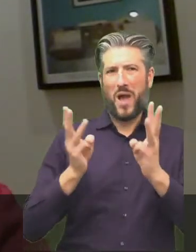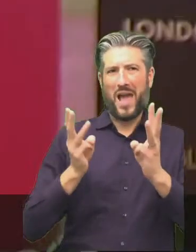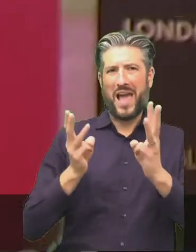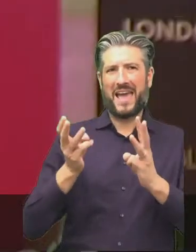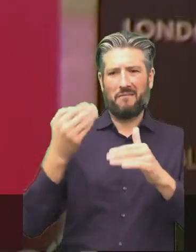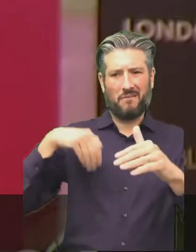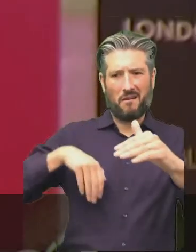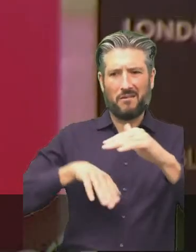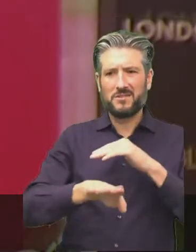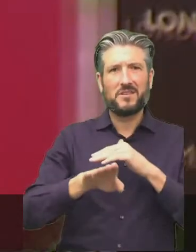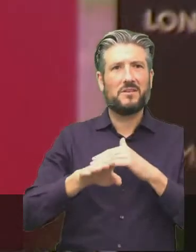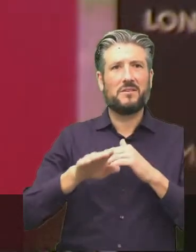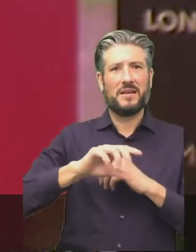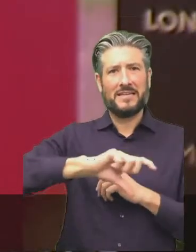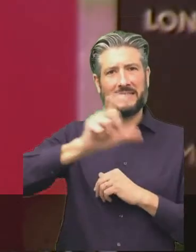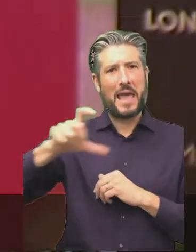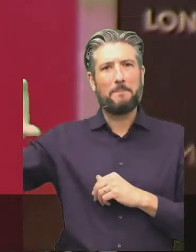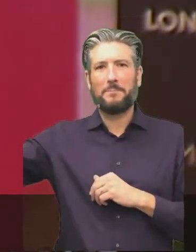Thank you very much.